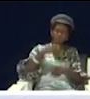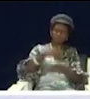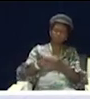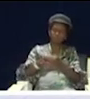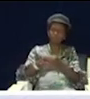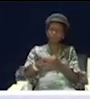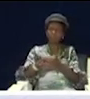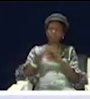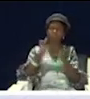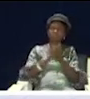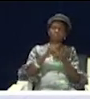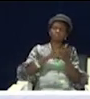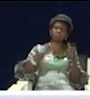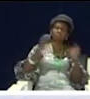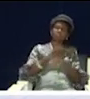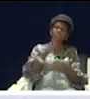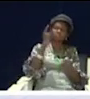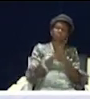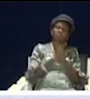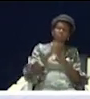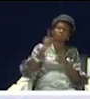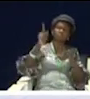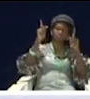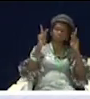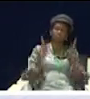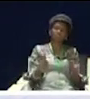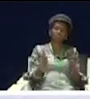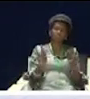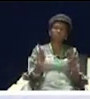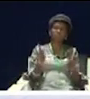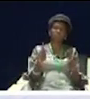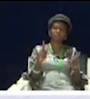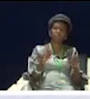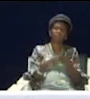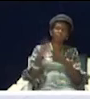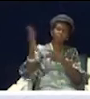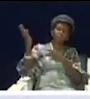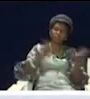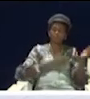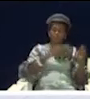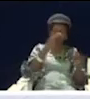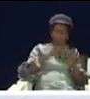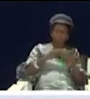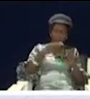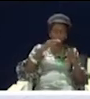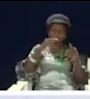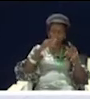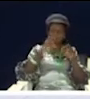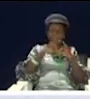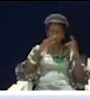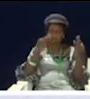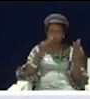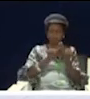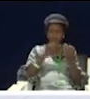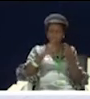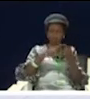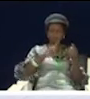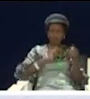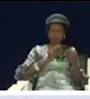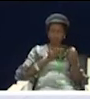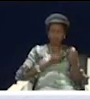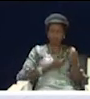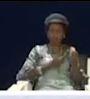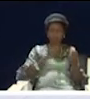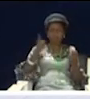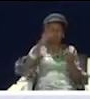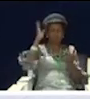He said, it takes only one person to bring the name of a family to the limelight. He said,